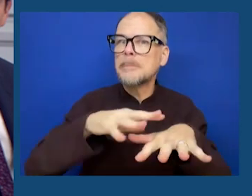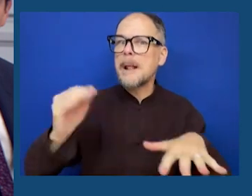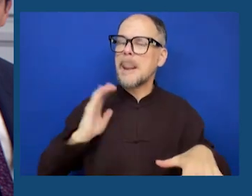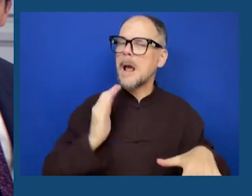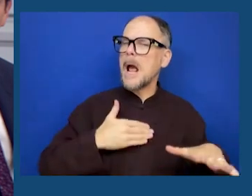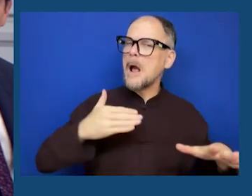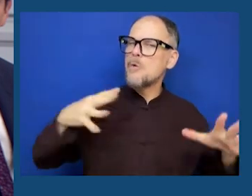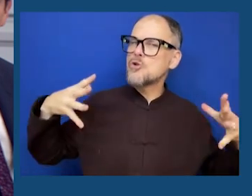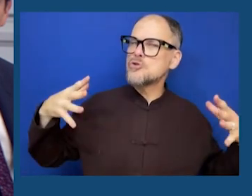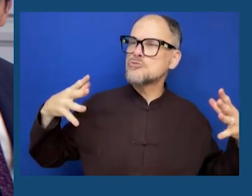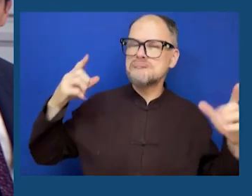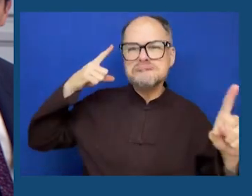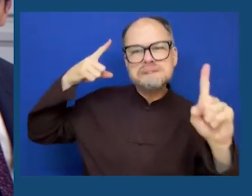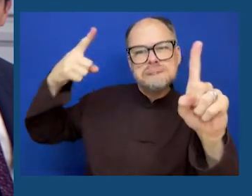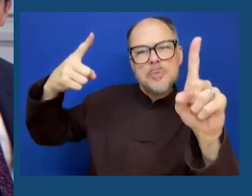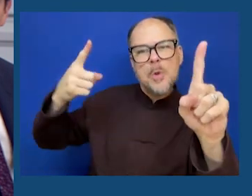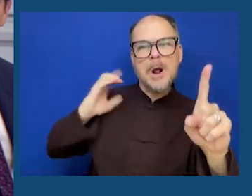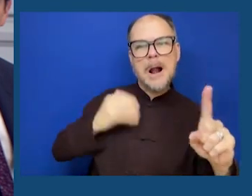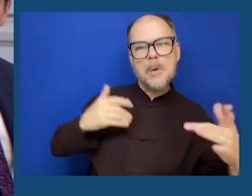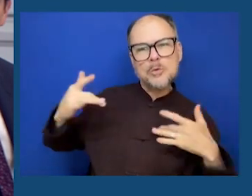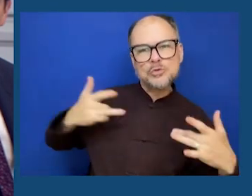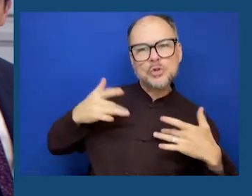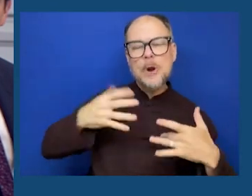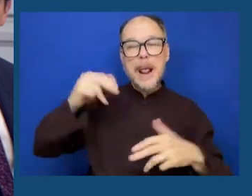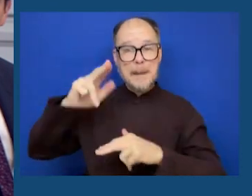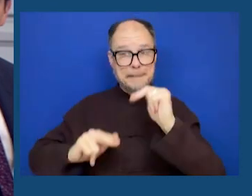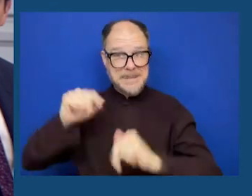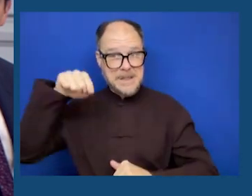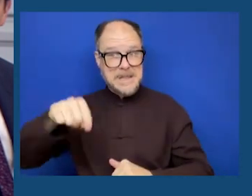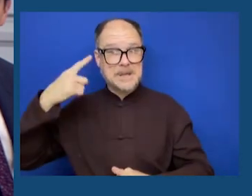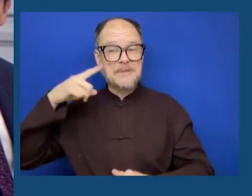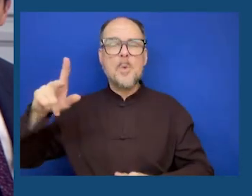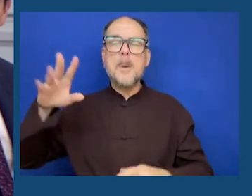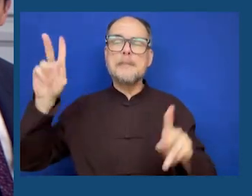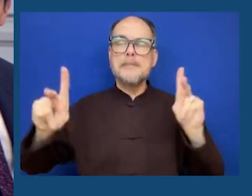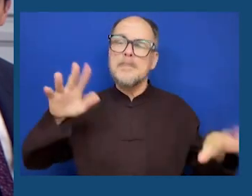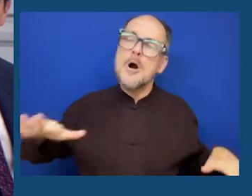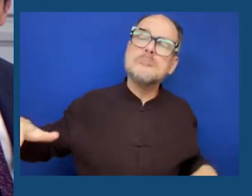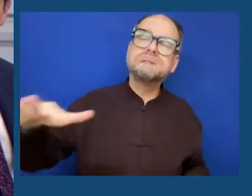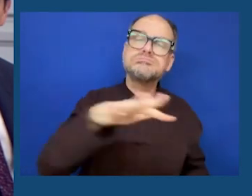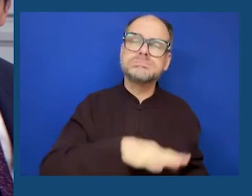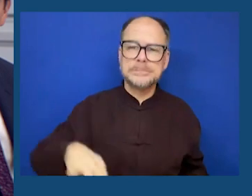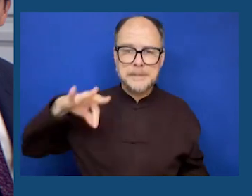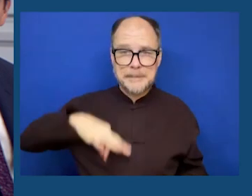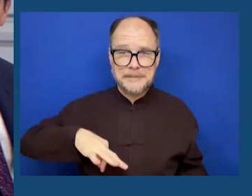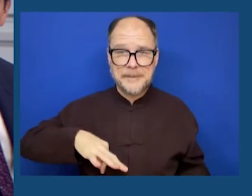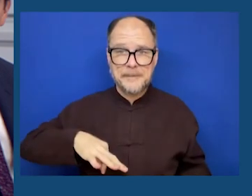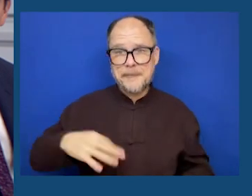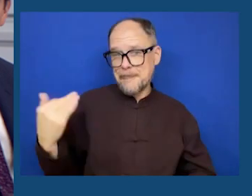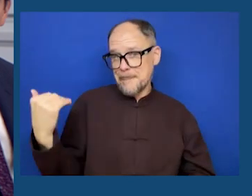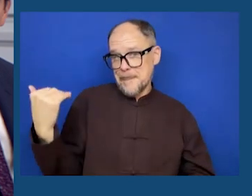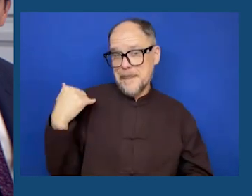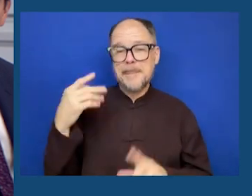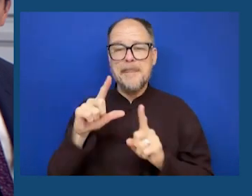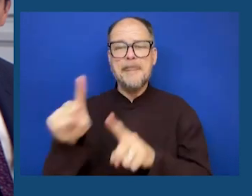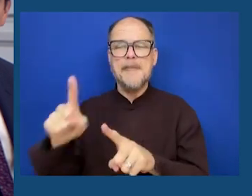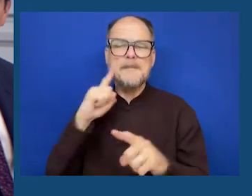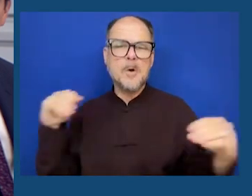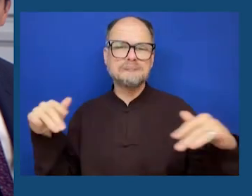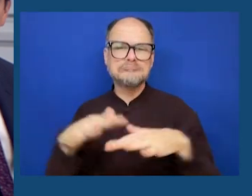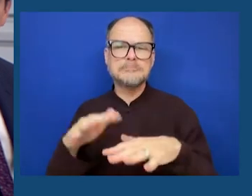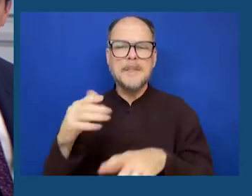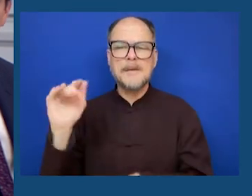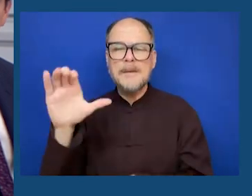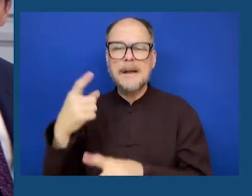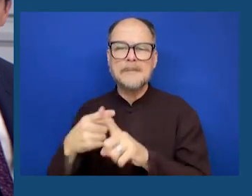these things for the public good. Just yesterday, I was at Fordham at the Public Interest Tech gathering with faculty from Cornell